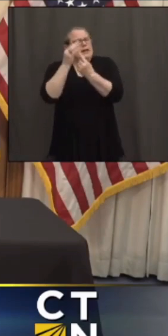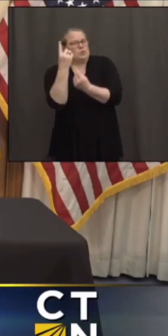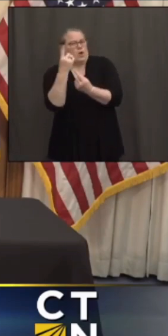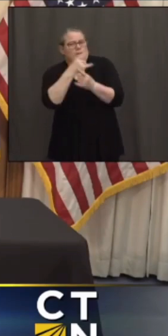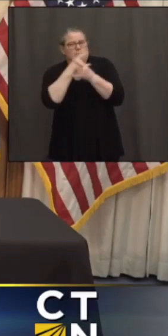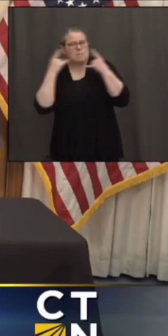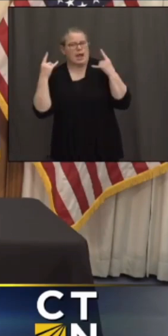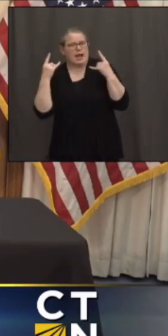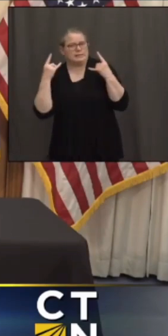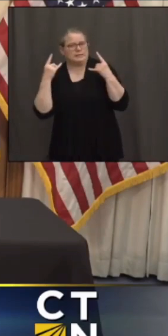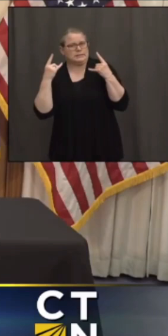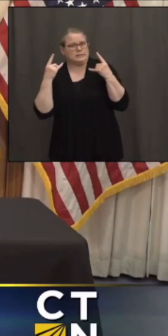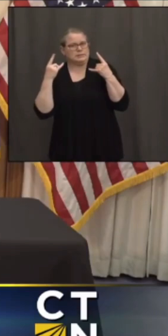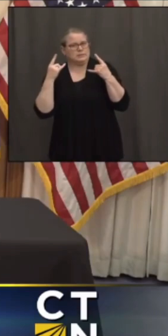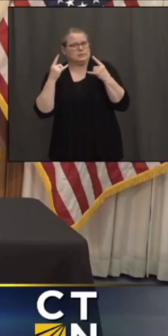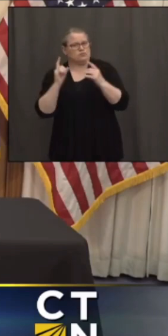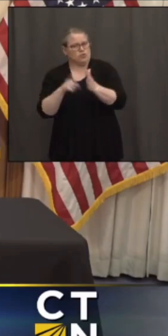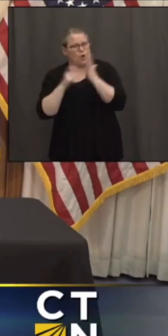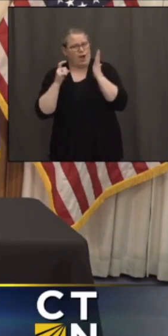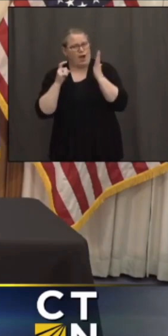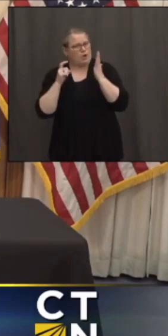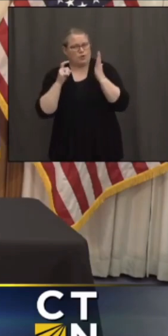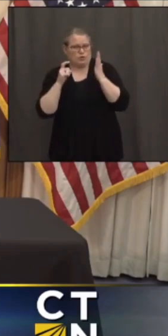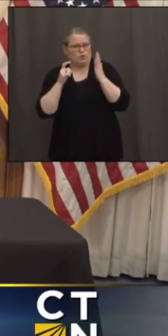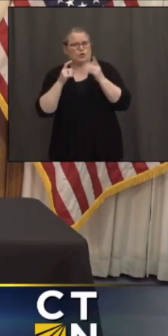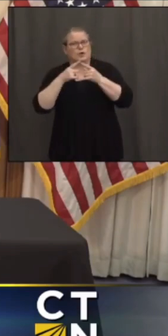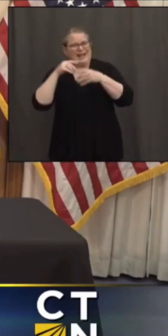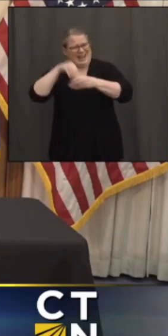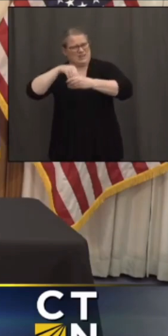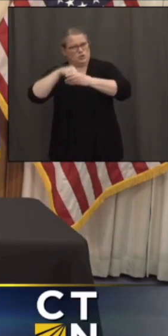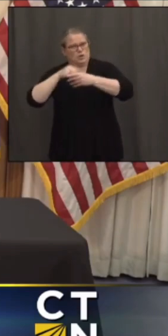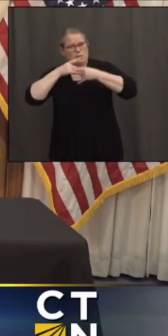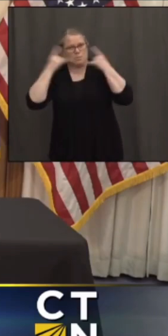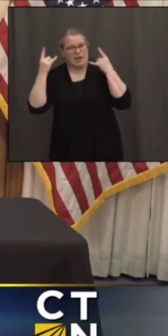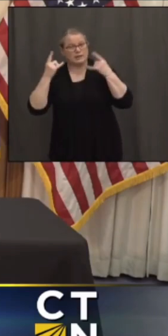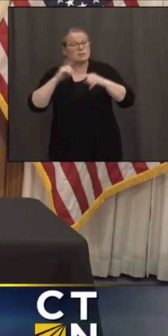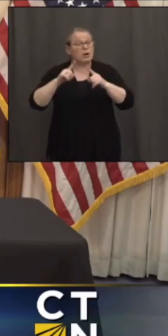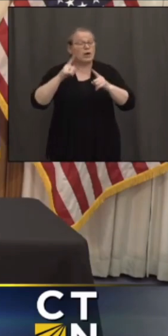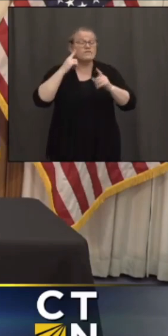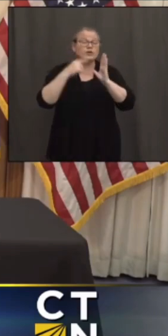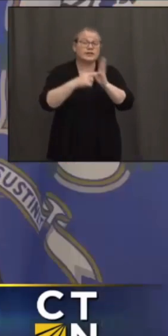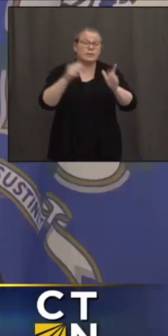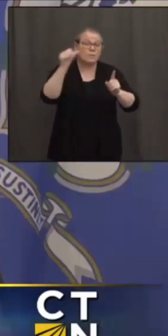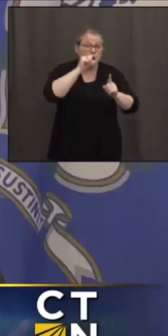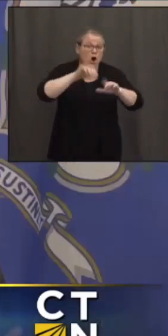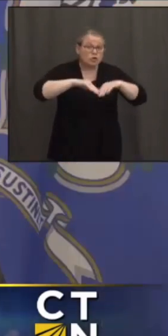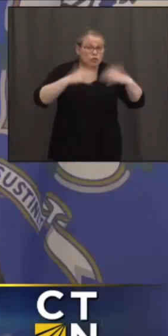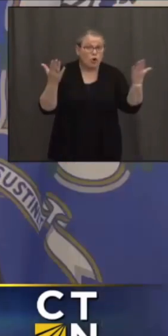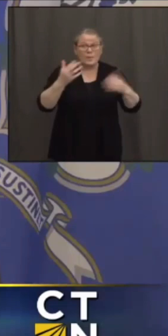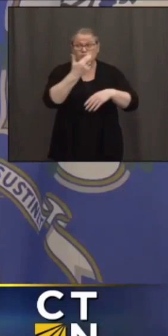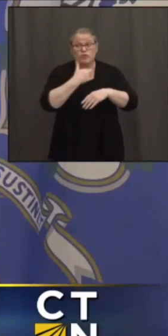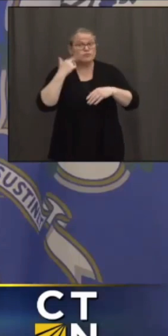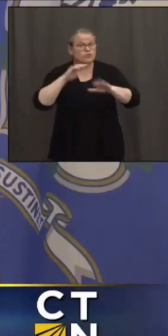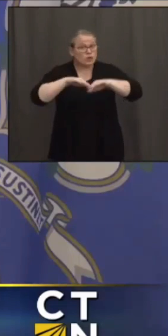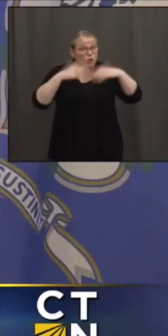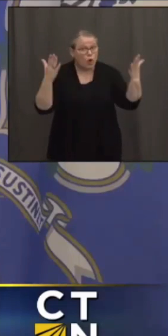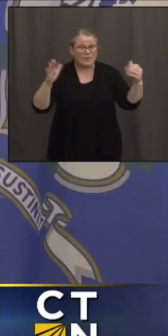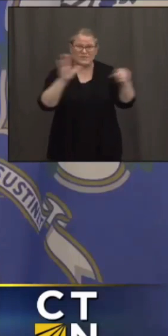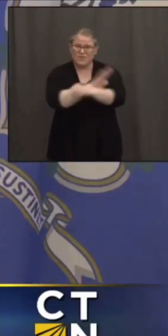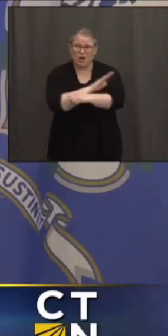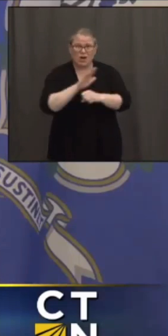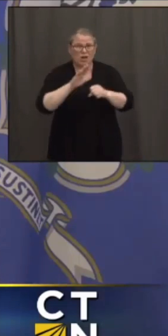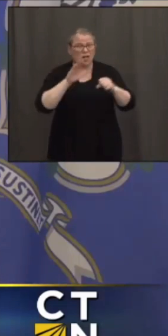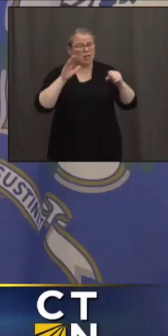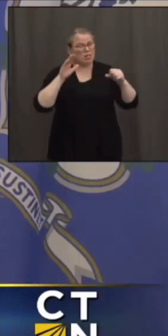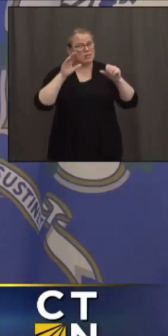clubs can open indoors with no capacity, Yard Goat Stadium can open to full capacity? That's right. I think